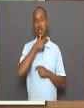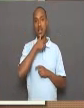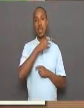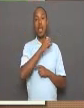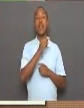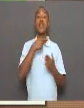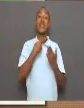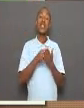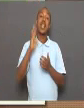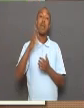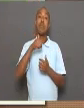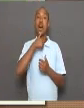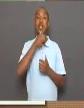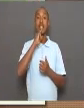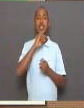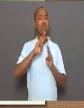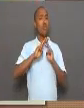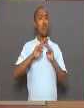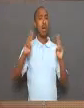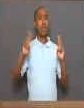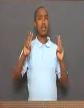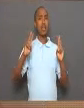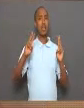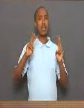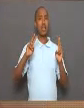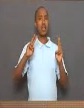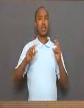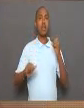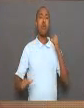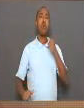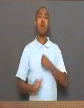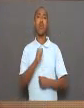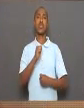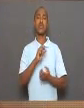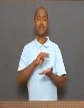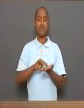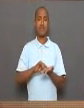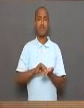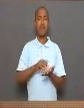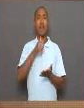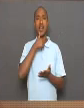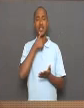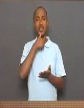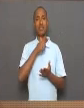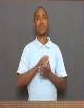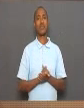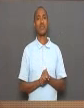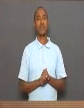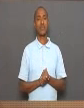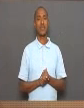While this type of acid is quite harmless, most concentrated acids are